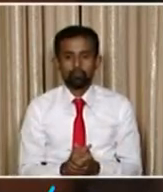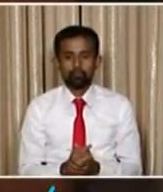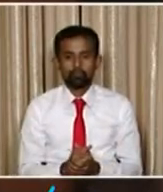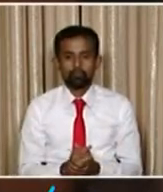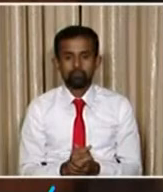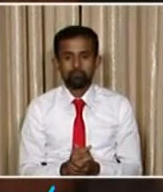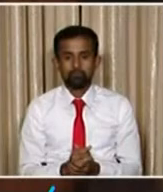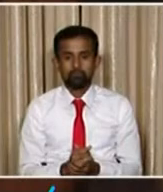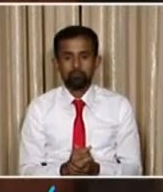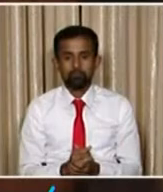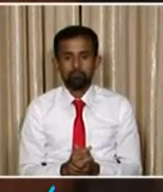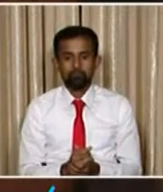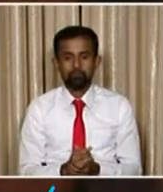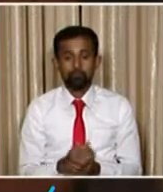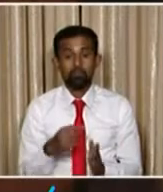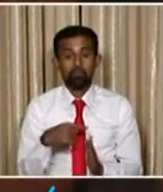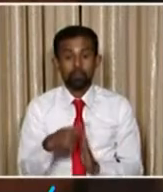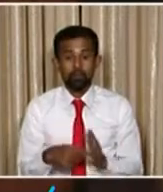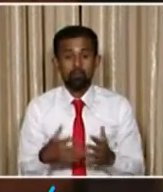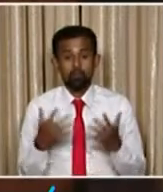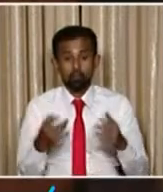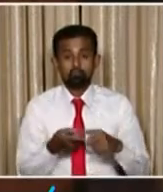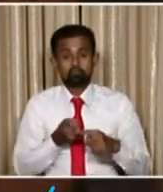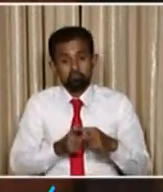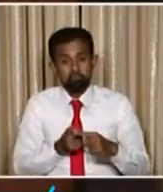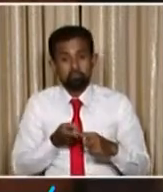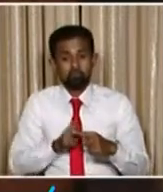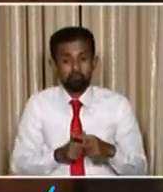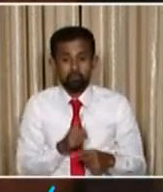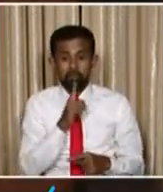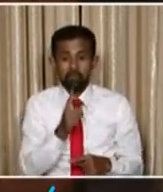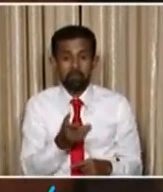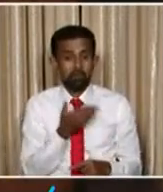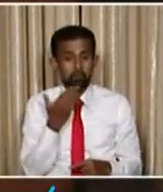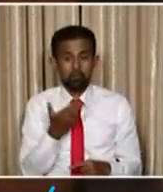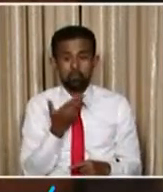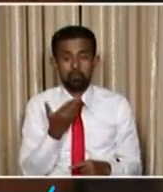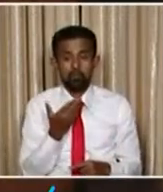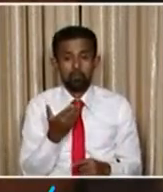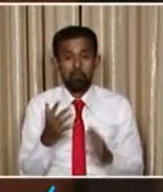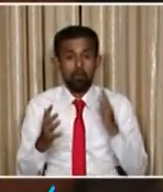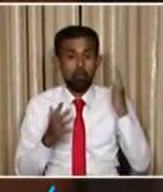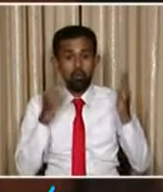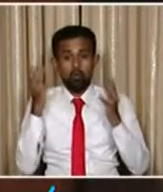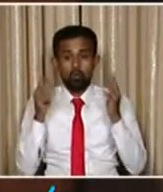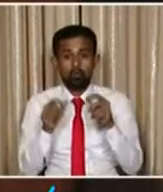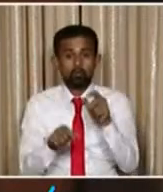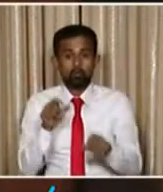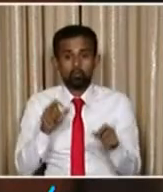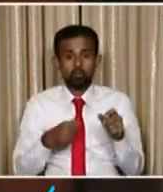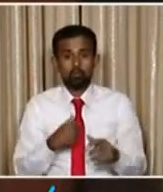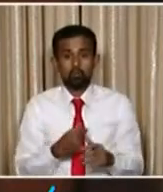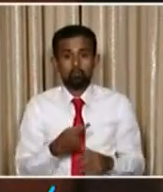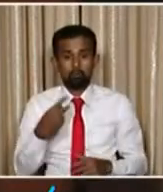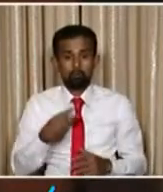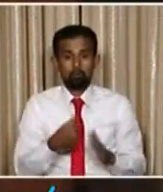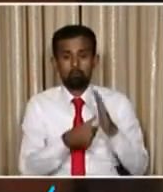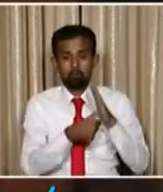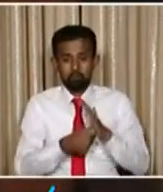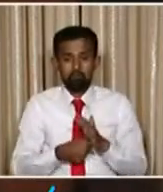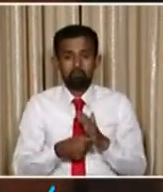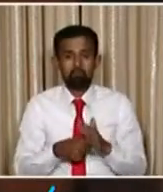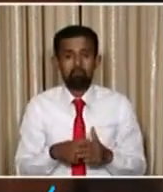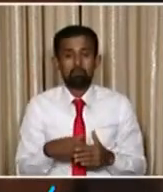instances, many more examples that I can point out as to why people in this world would think that we are second class citizens. But remember, it's